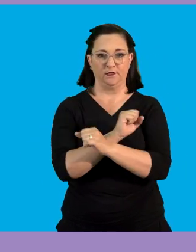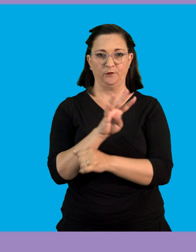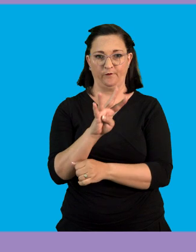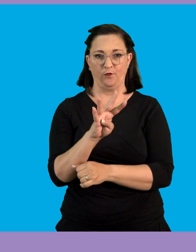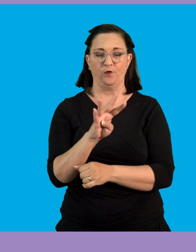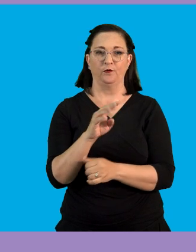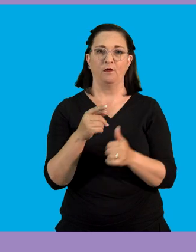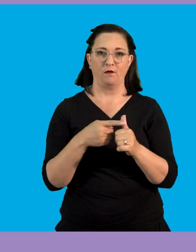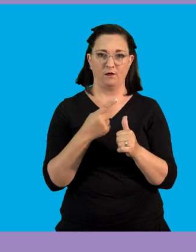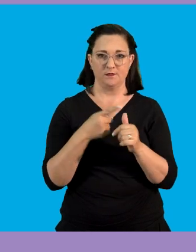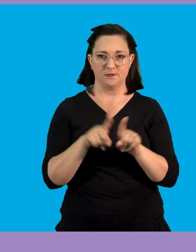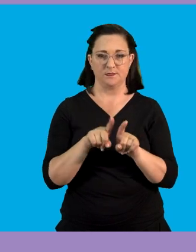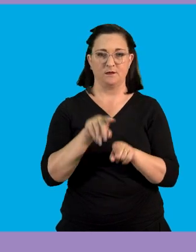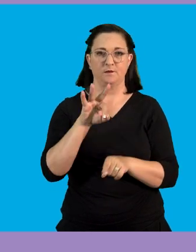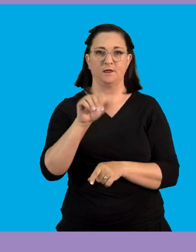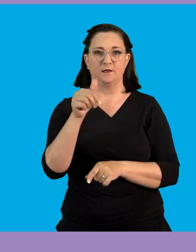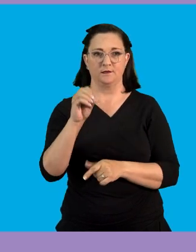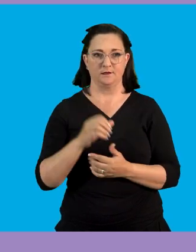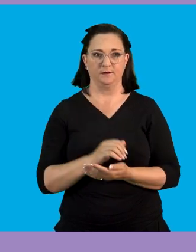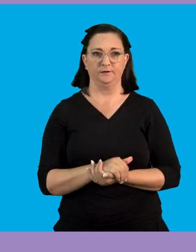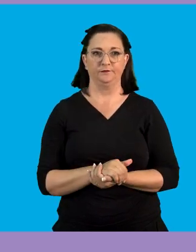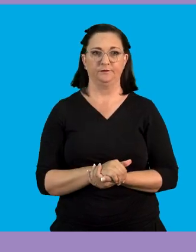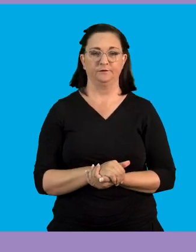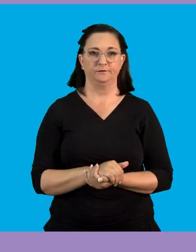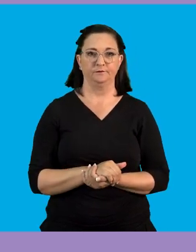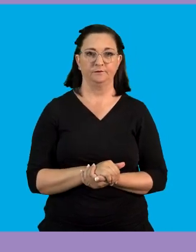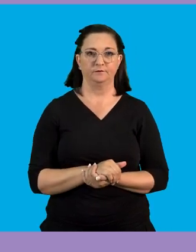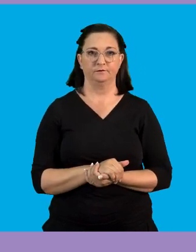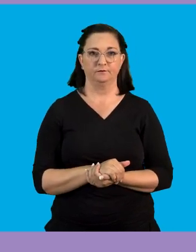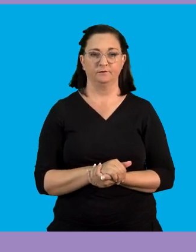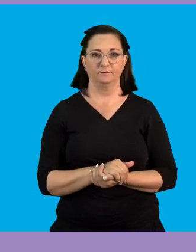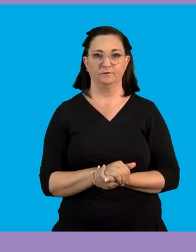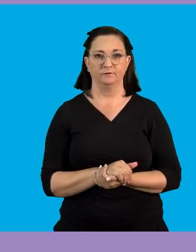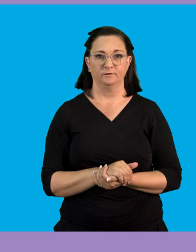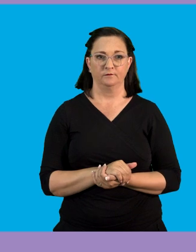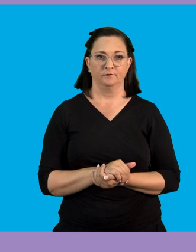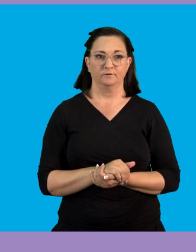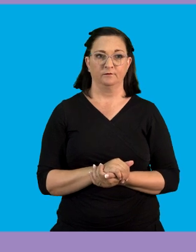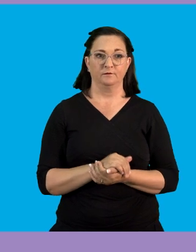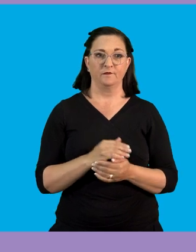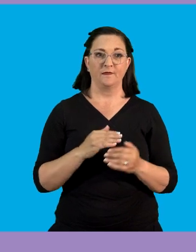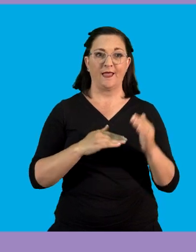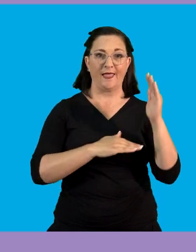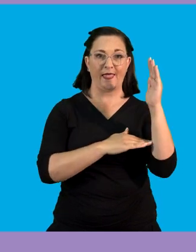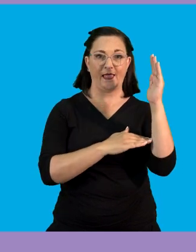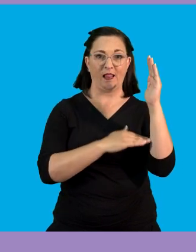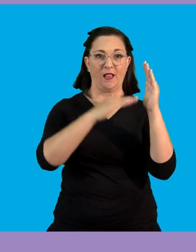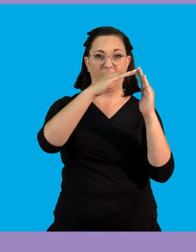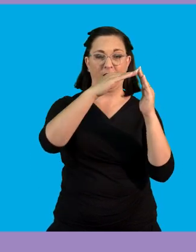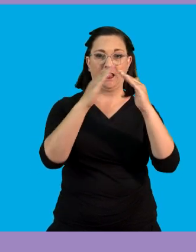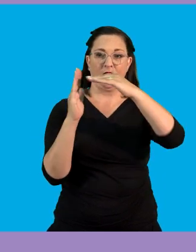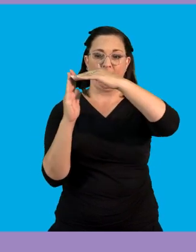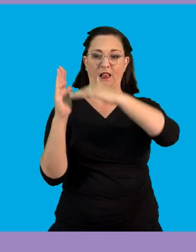us 360. So when we add them, we get that. And so just to remind you that the